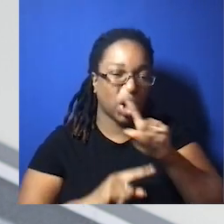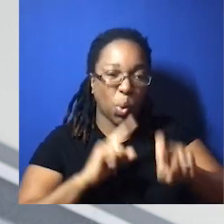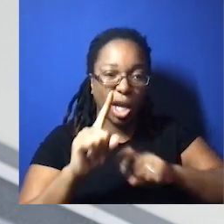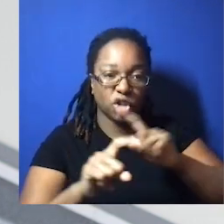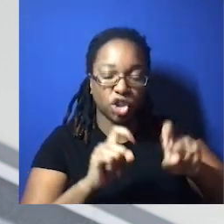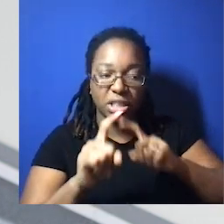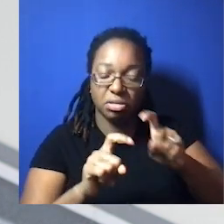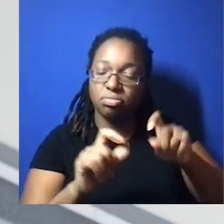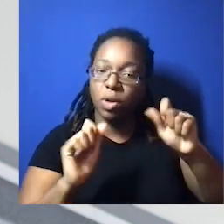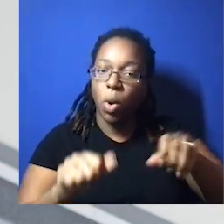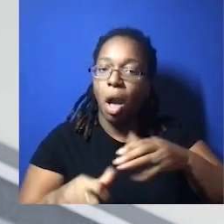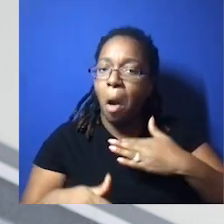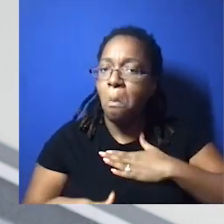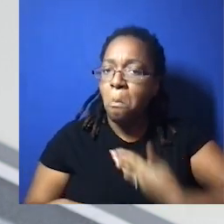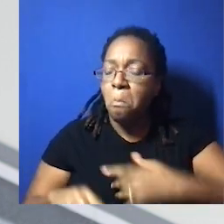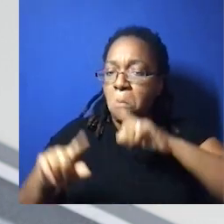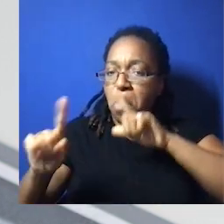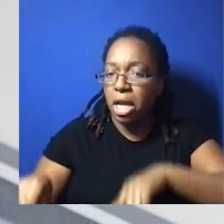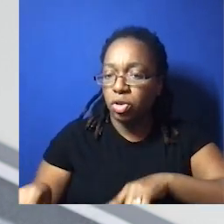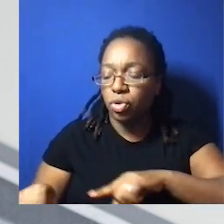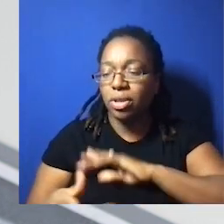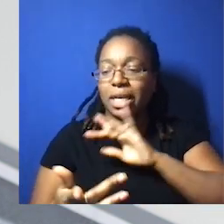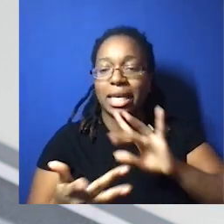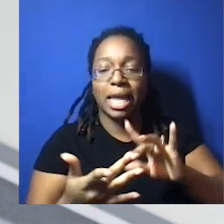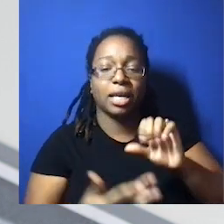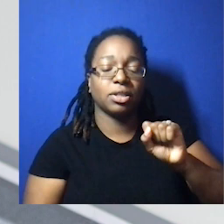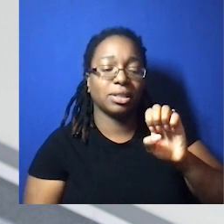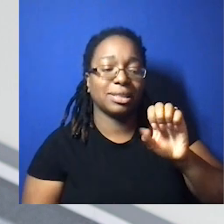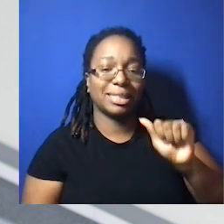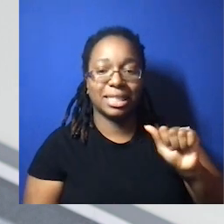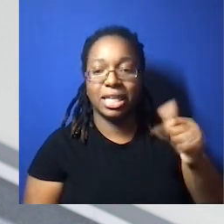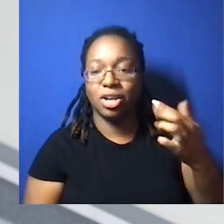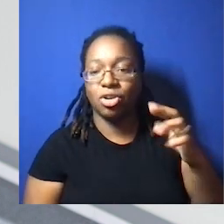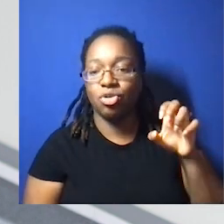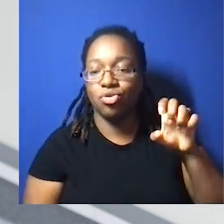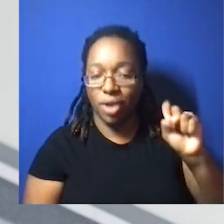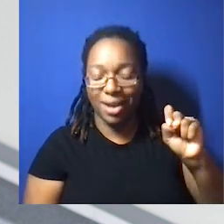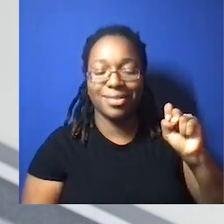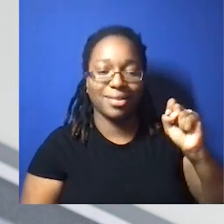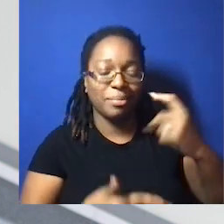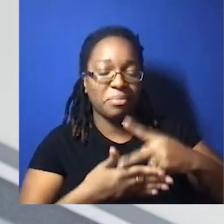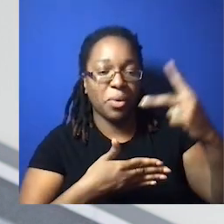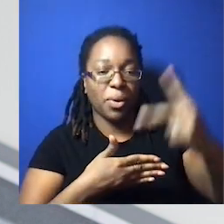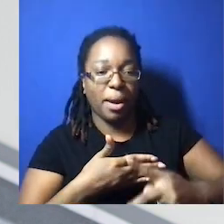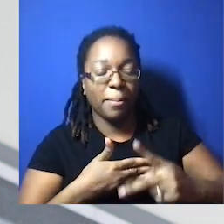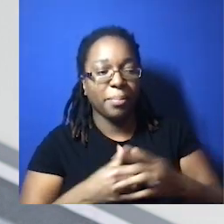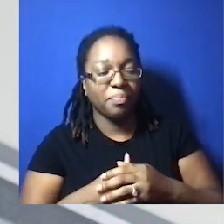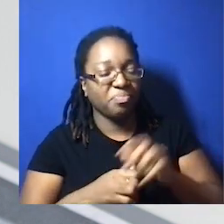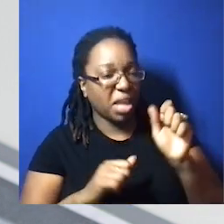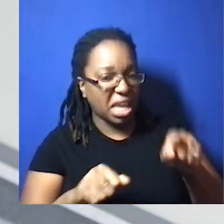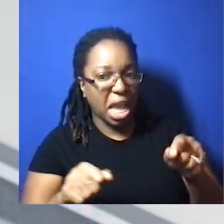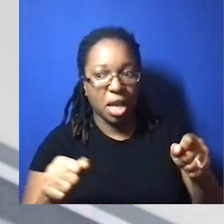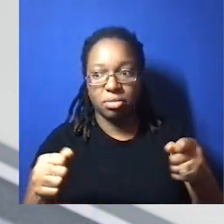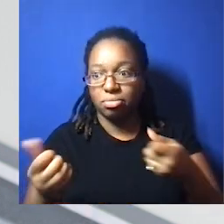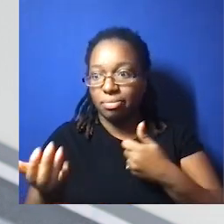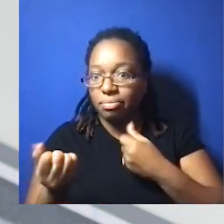would definitely recommend reaching out to your Sea Grant program. They will be able to make these connections for